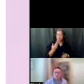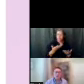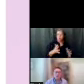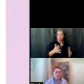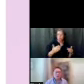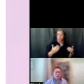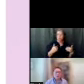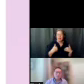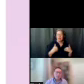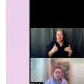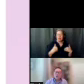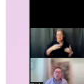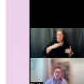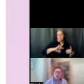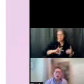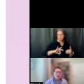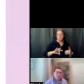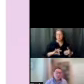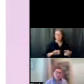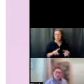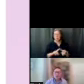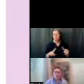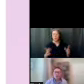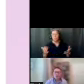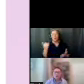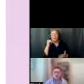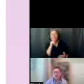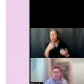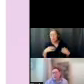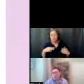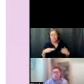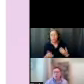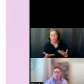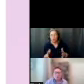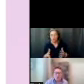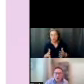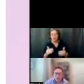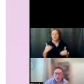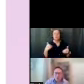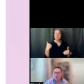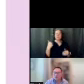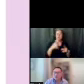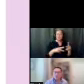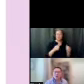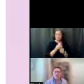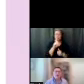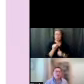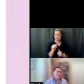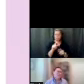opportunity? How about youngsters with disabilities? Who models this for